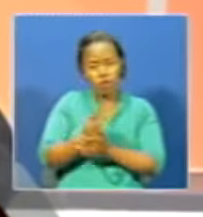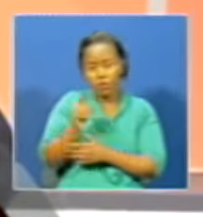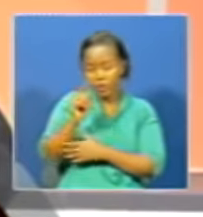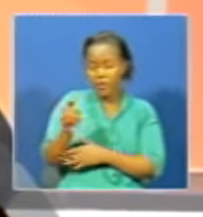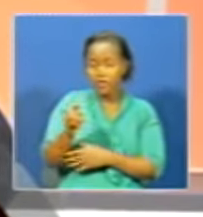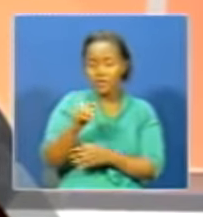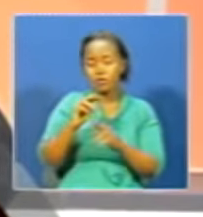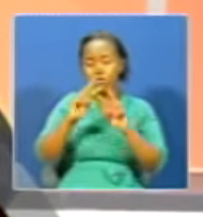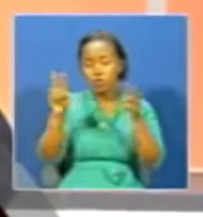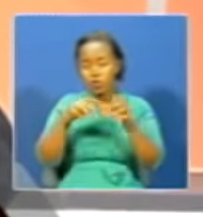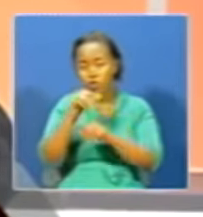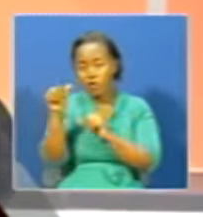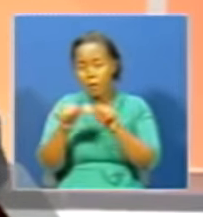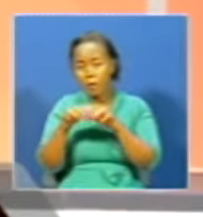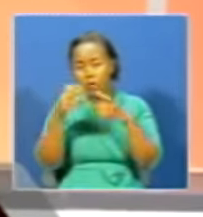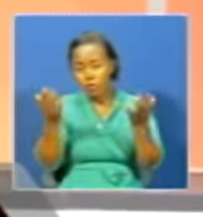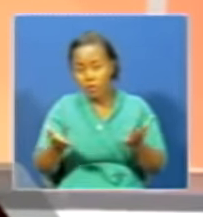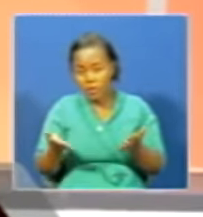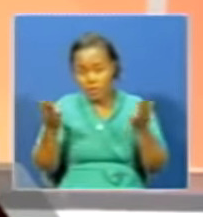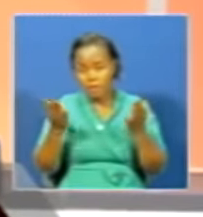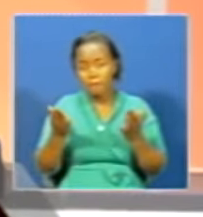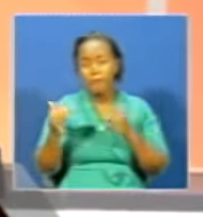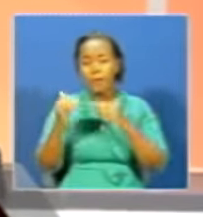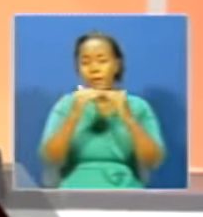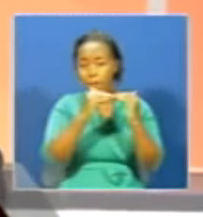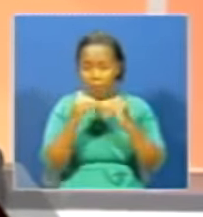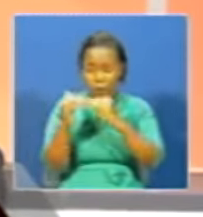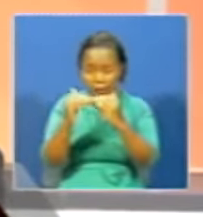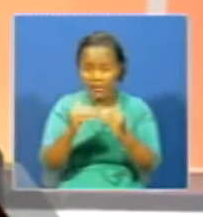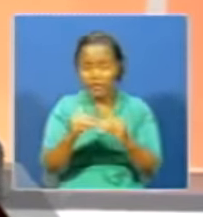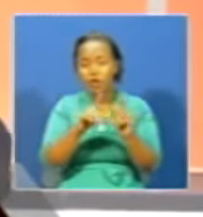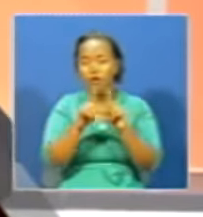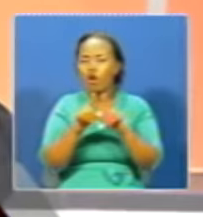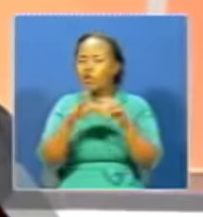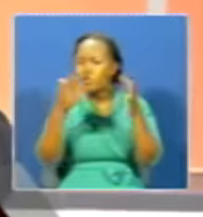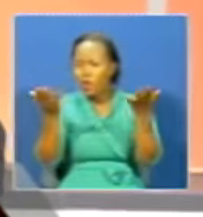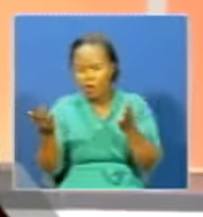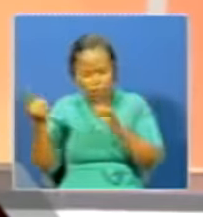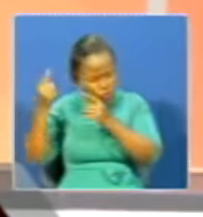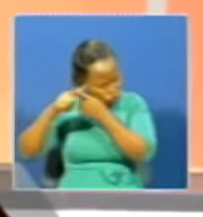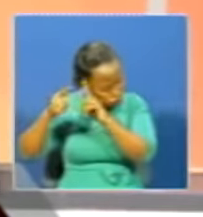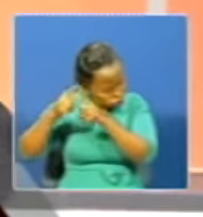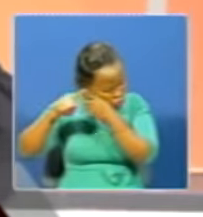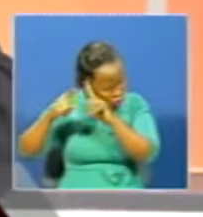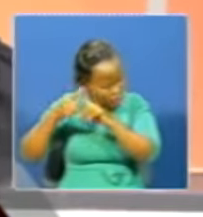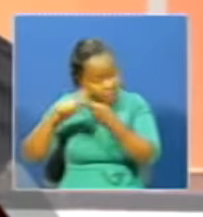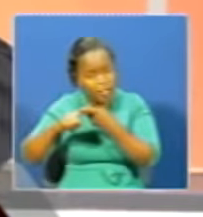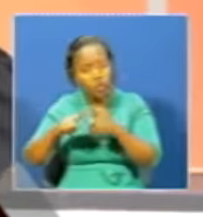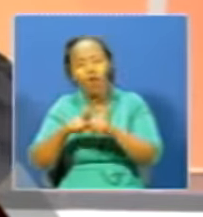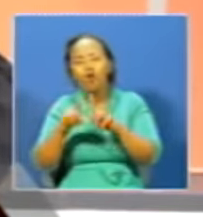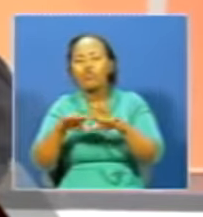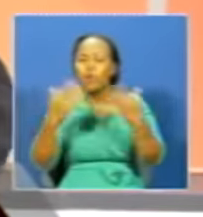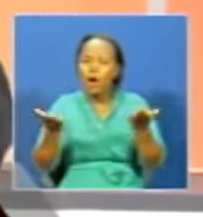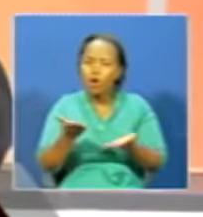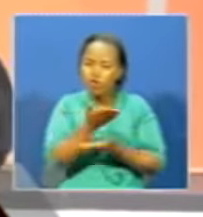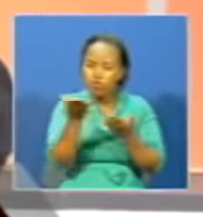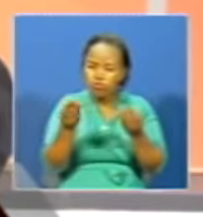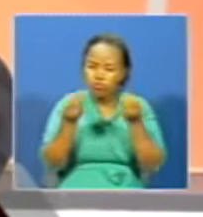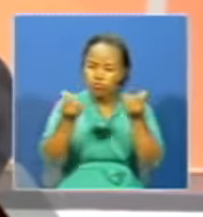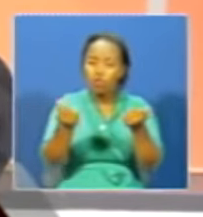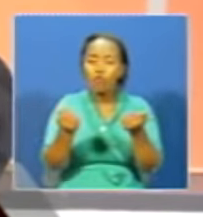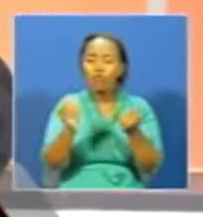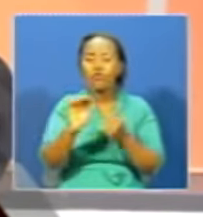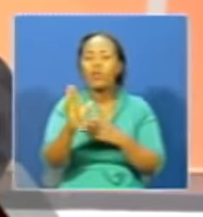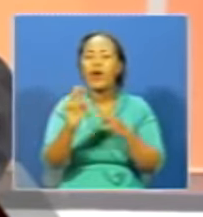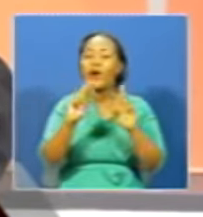diplomacy and the way you think and the way you present your logic. Matters like this is